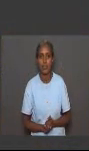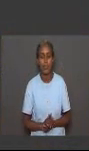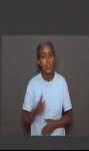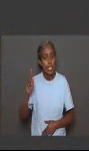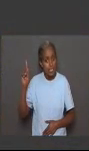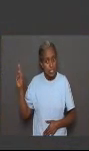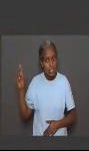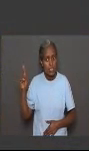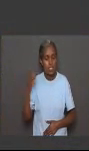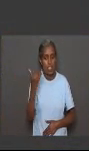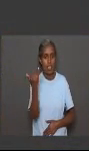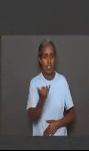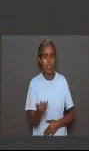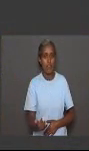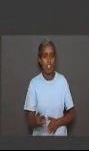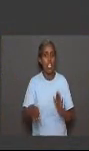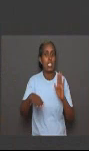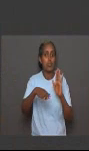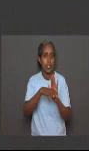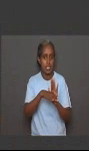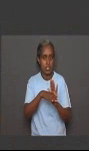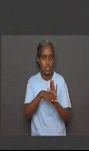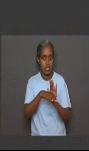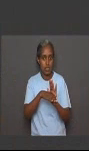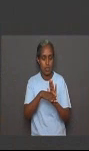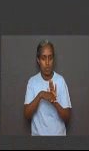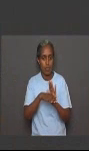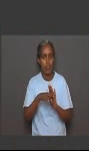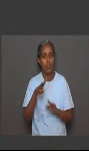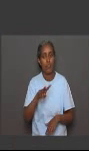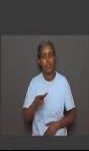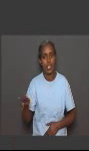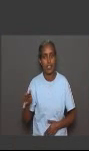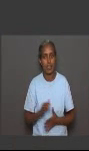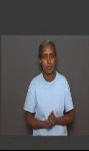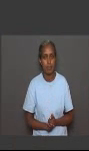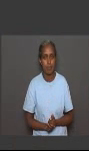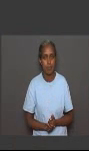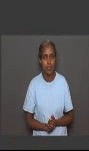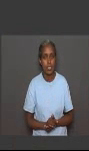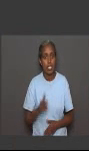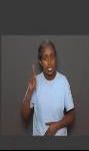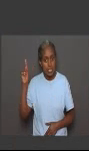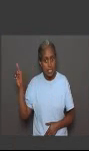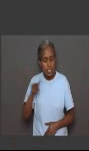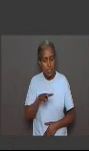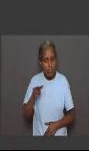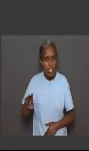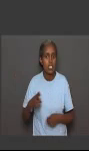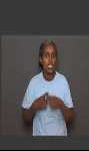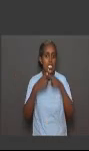This is a graphical representation of a vector. This vector is